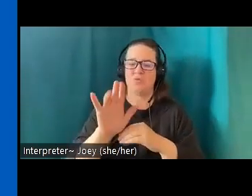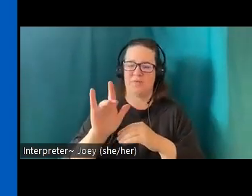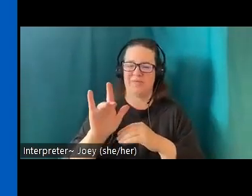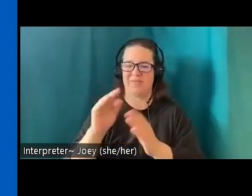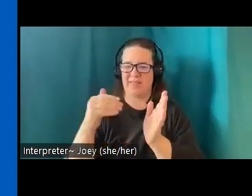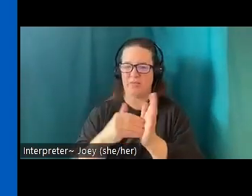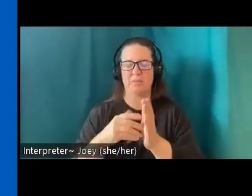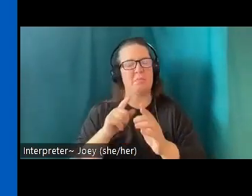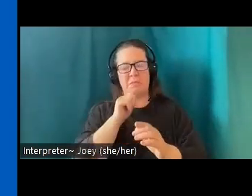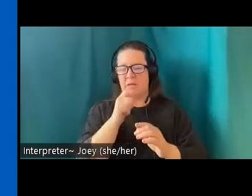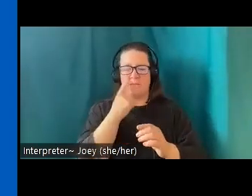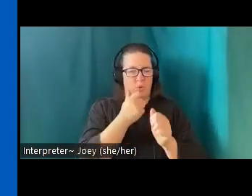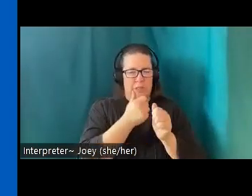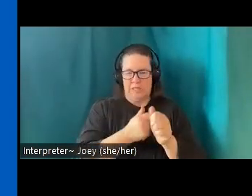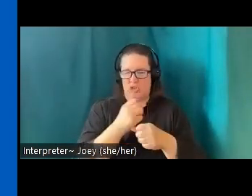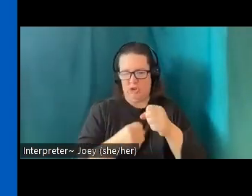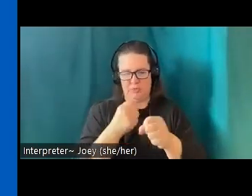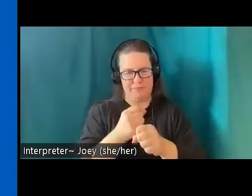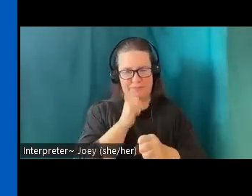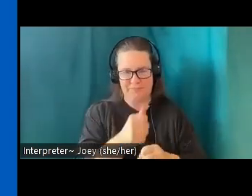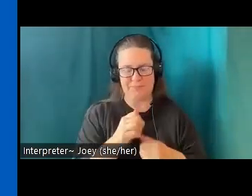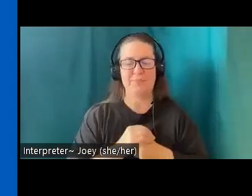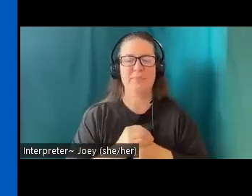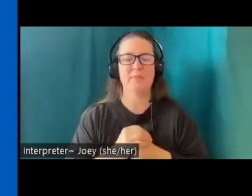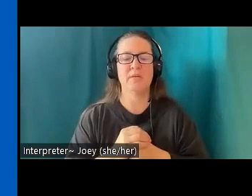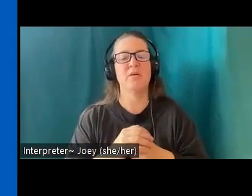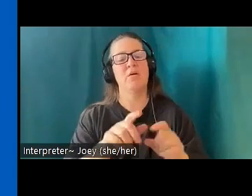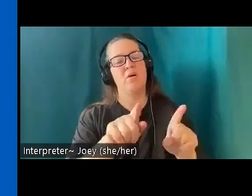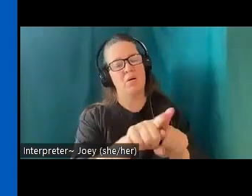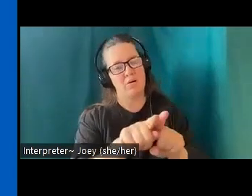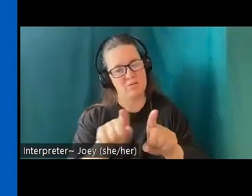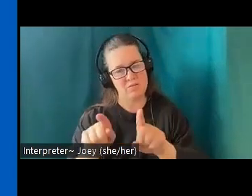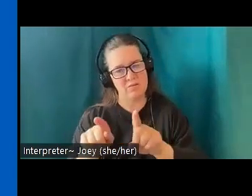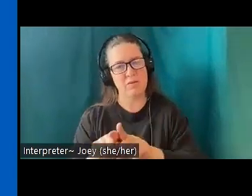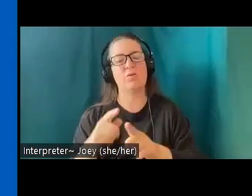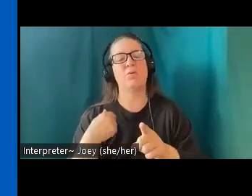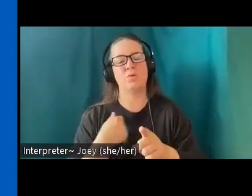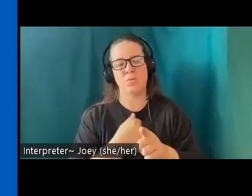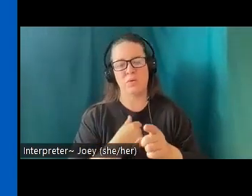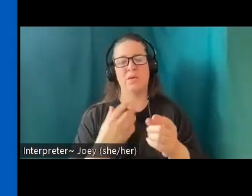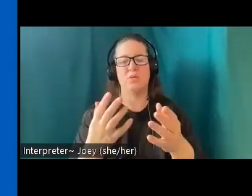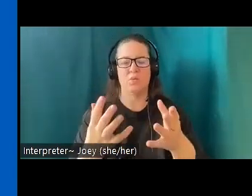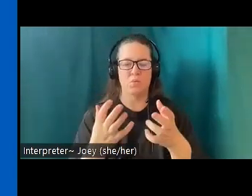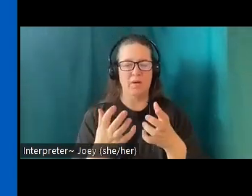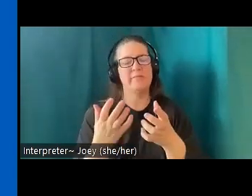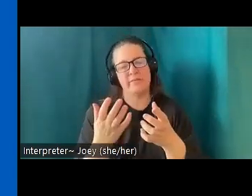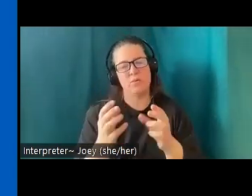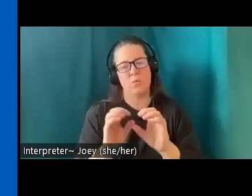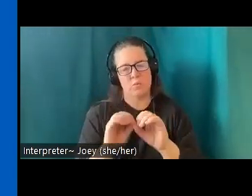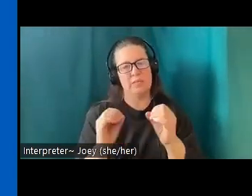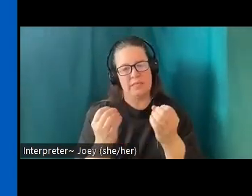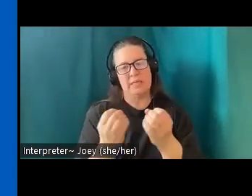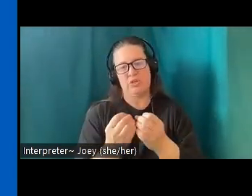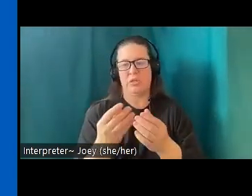And finally, for fiscally sponsored organizations, I want to point out that we're asking for the organization's own budget to average $25,000 or